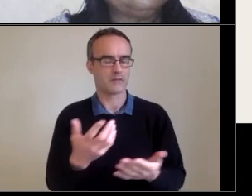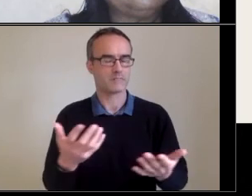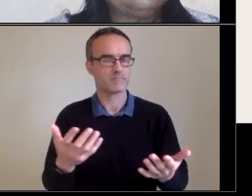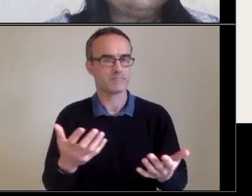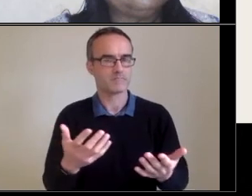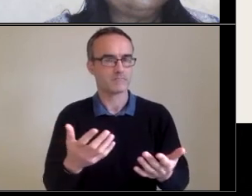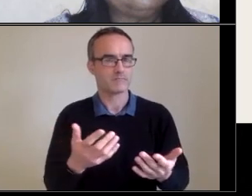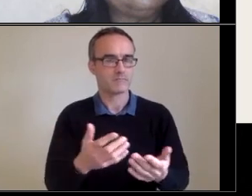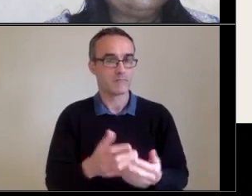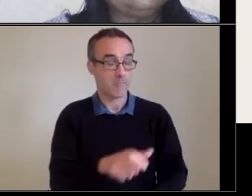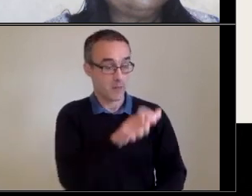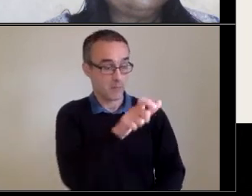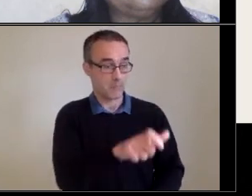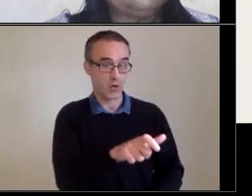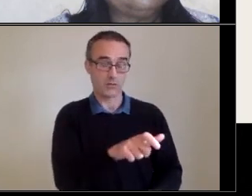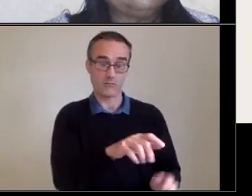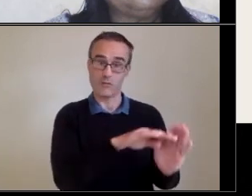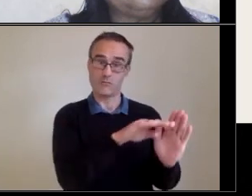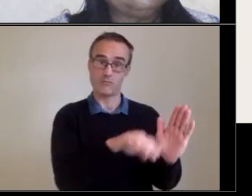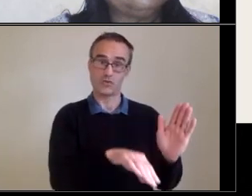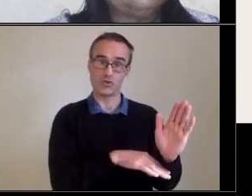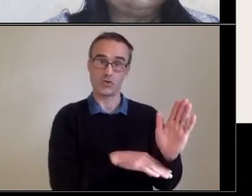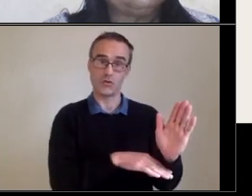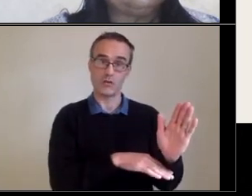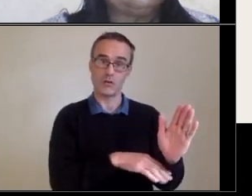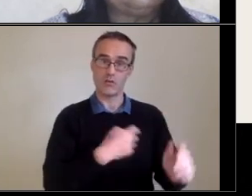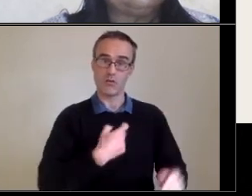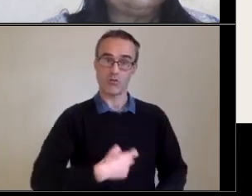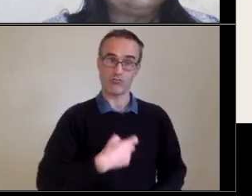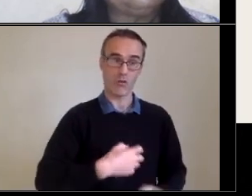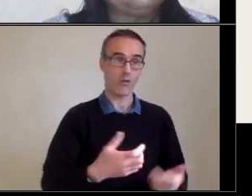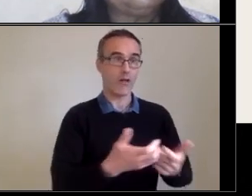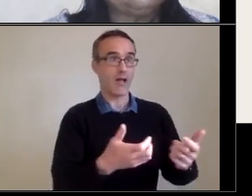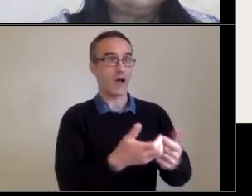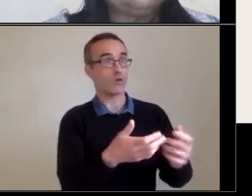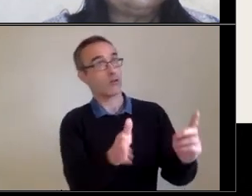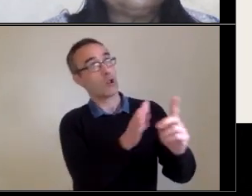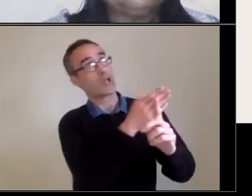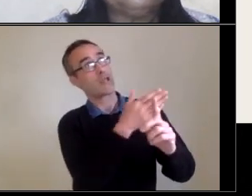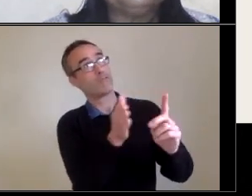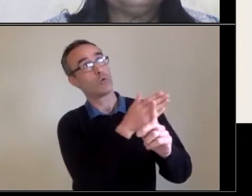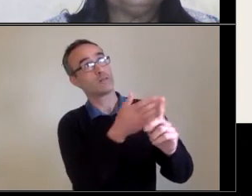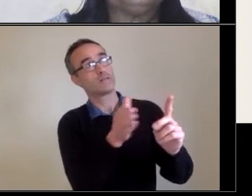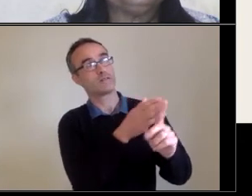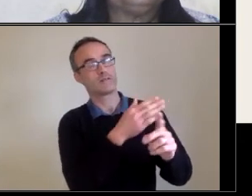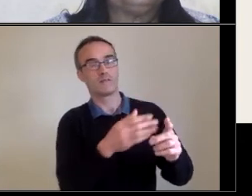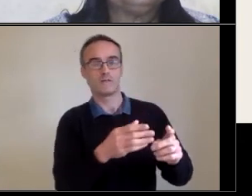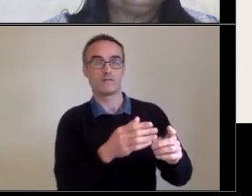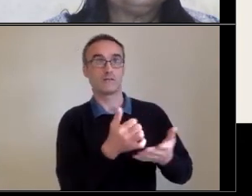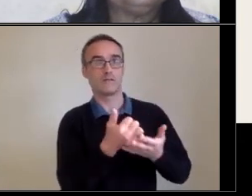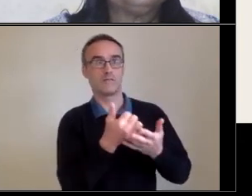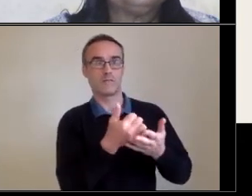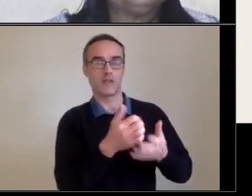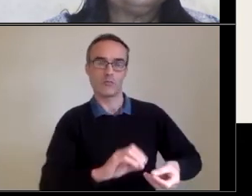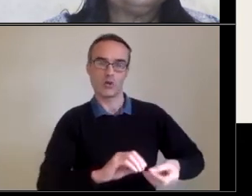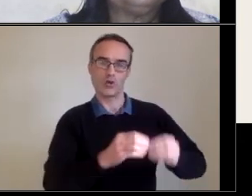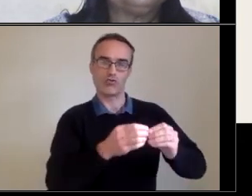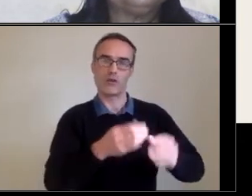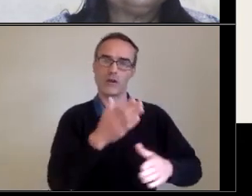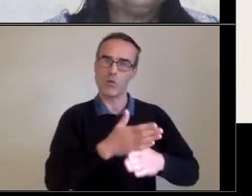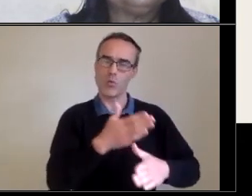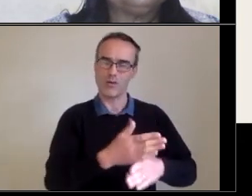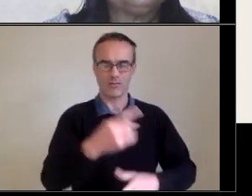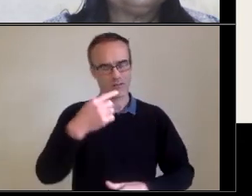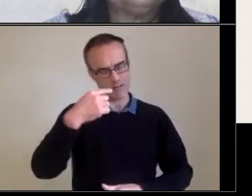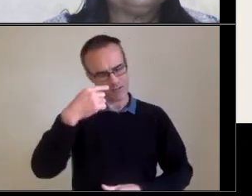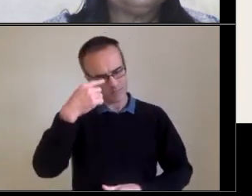people in a relatively junior position asking how they can influence up to try and help create the workplace that they believe is the